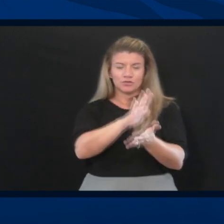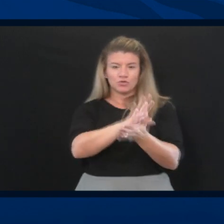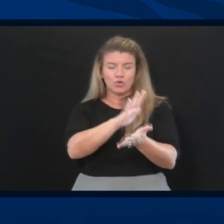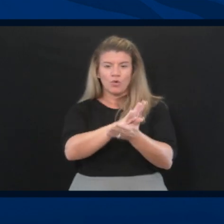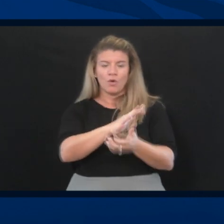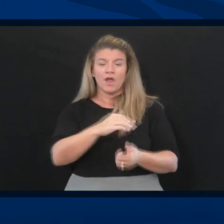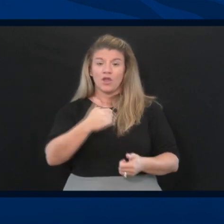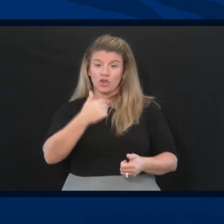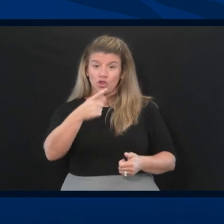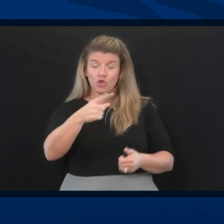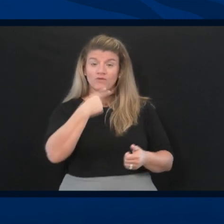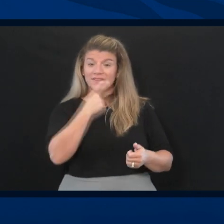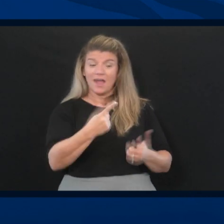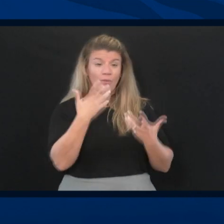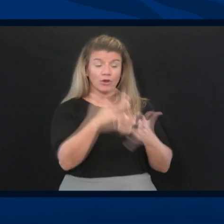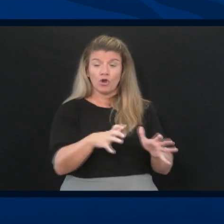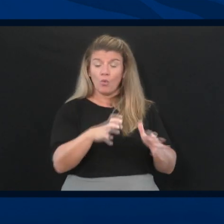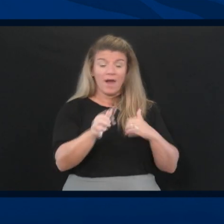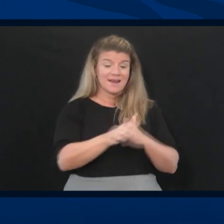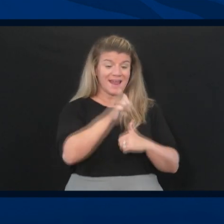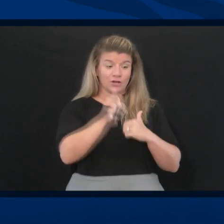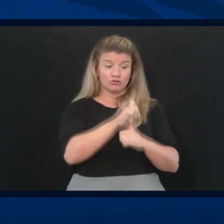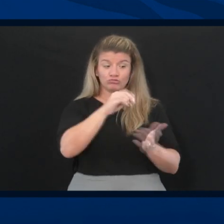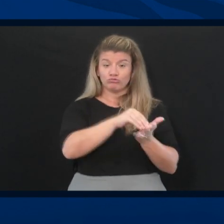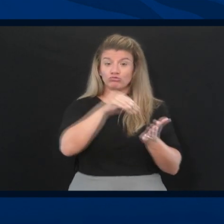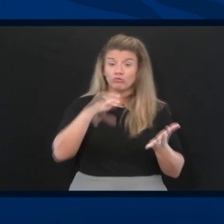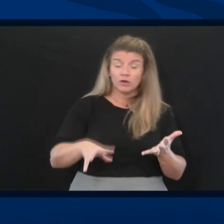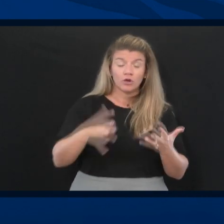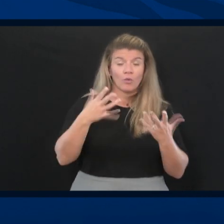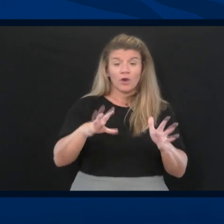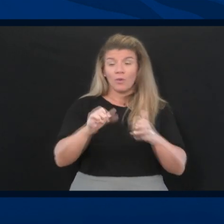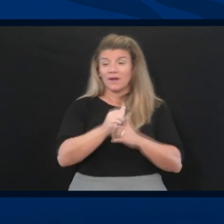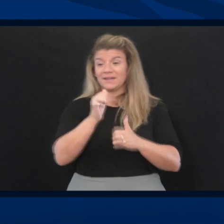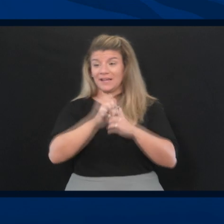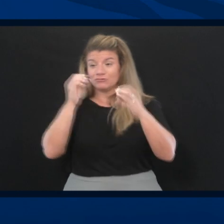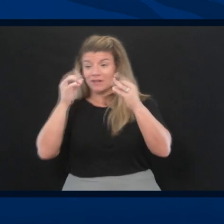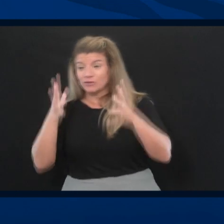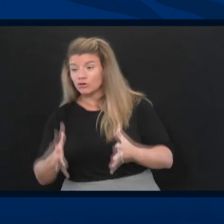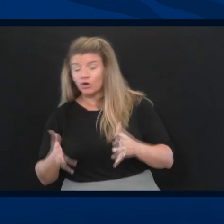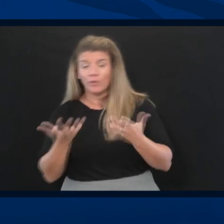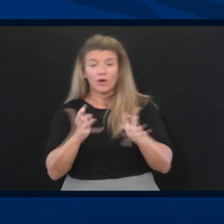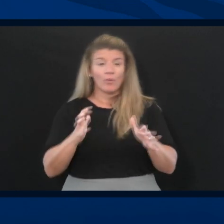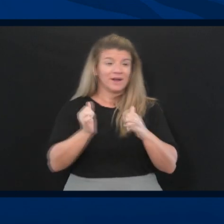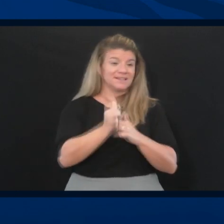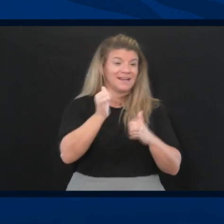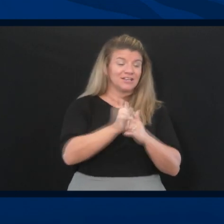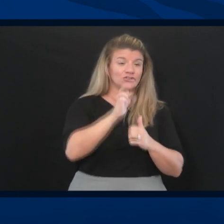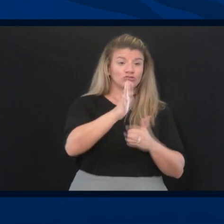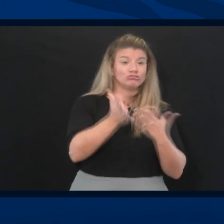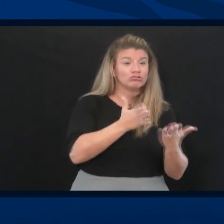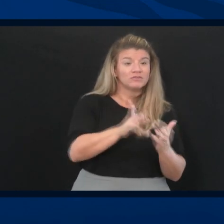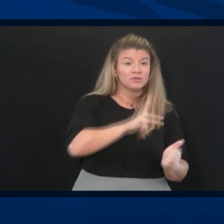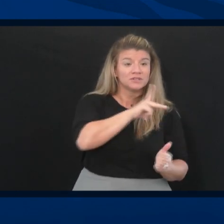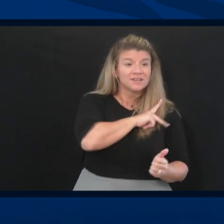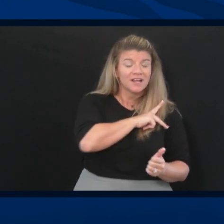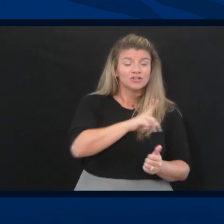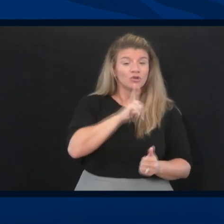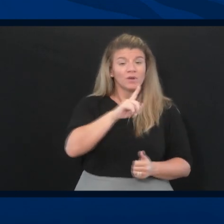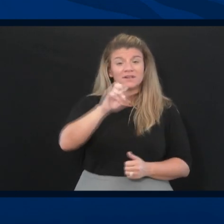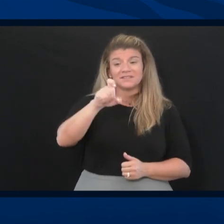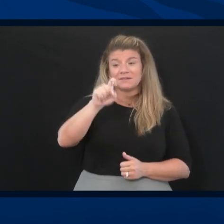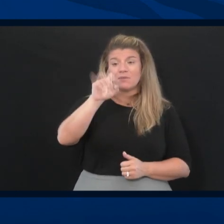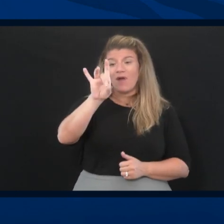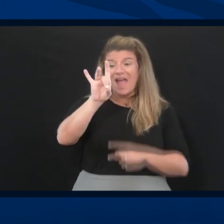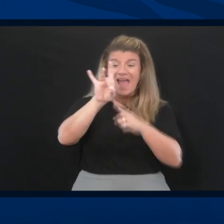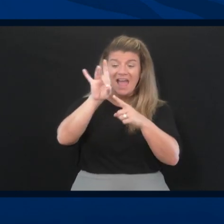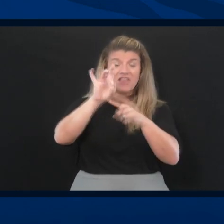kids in danger, we don't want to put teachers in danger, we don't want to put school service personnel in danger, September 8th is a floating date, et cetera, et